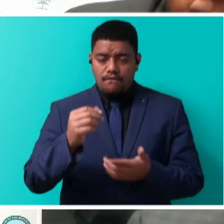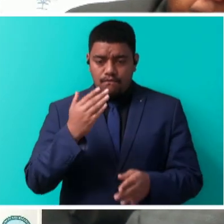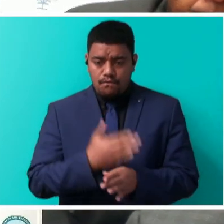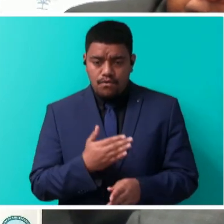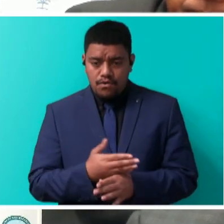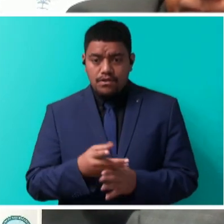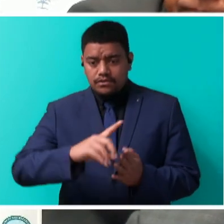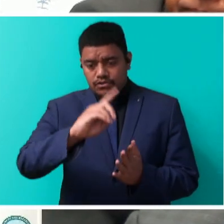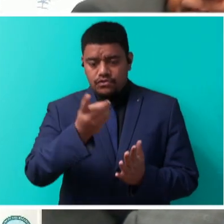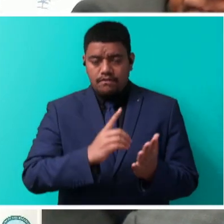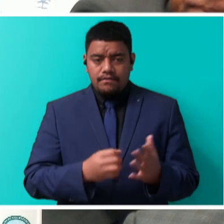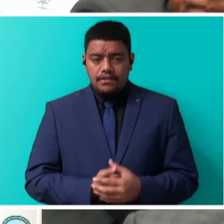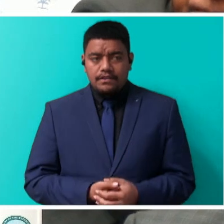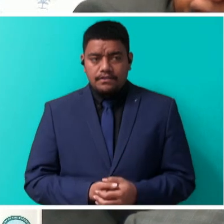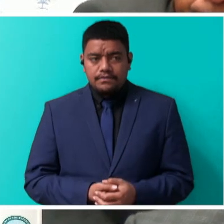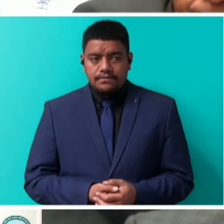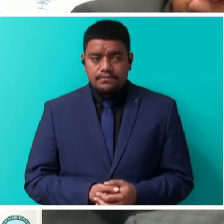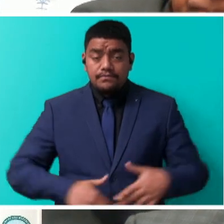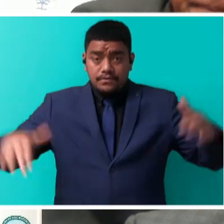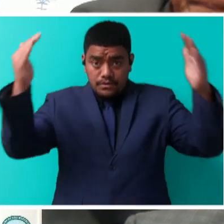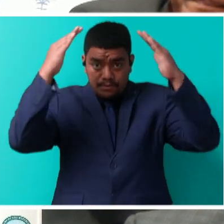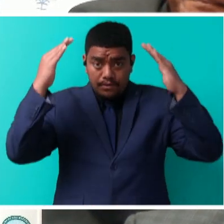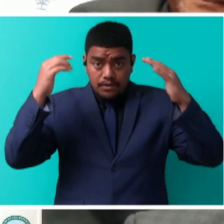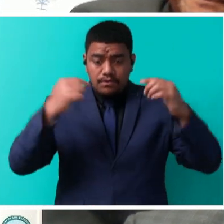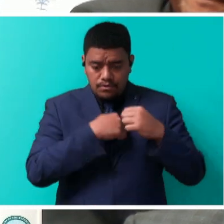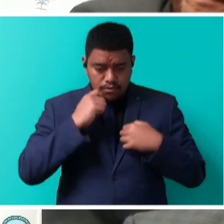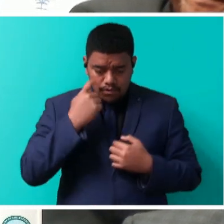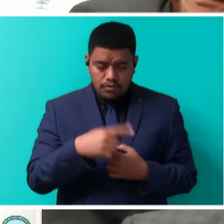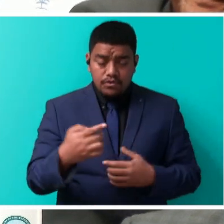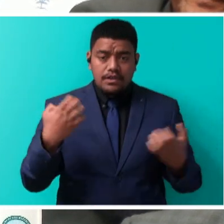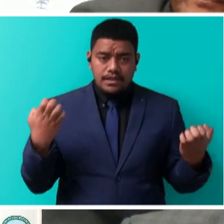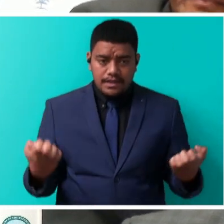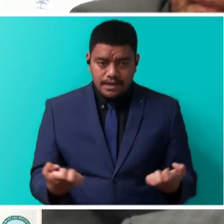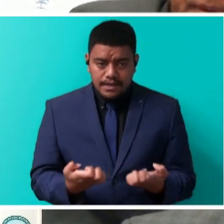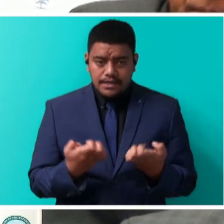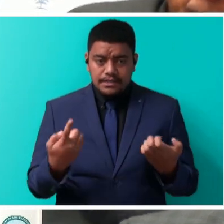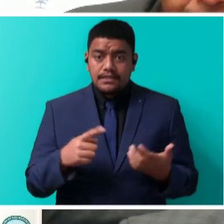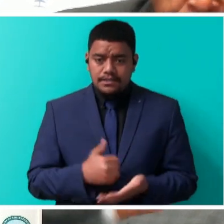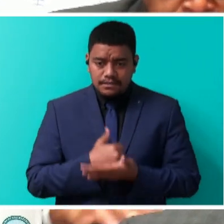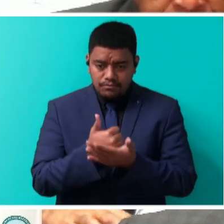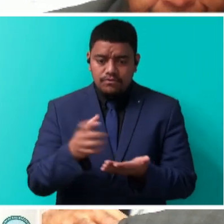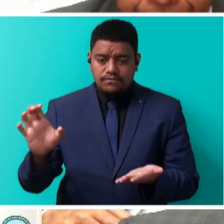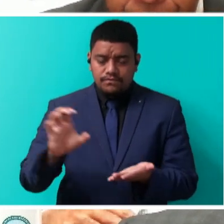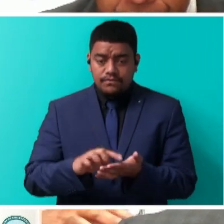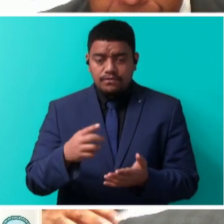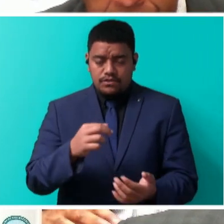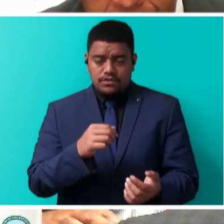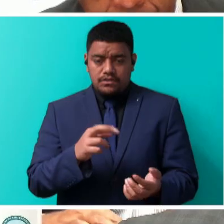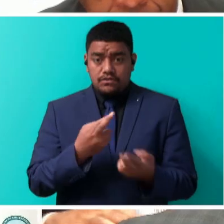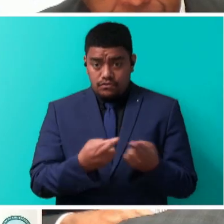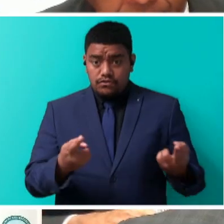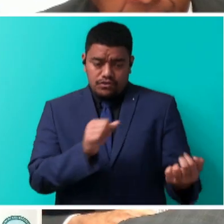as drafters. Mr. Speaker, sir, we will continue to encourage, support, and invest in resource strengthening and